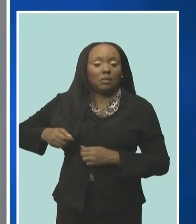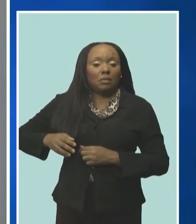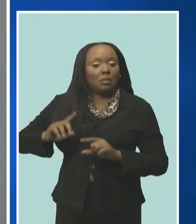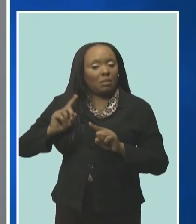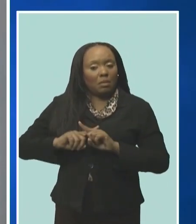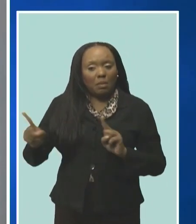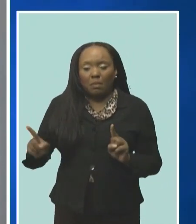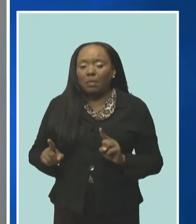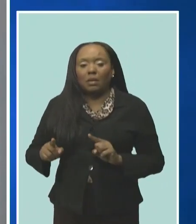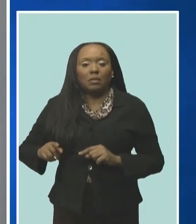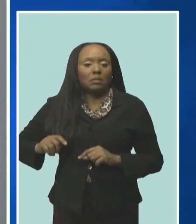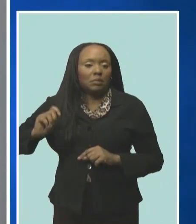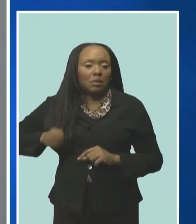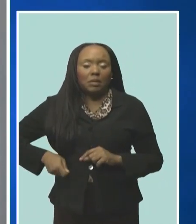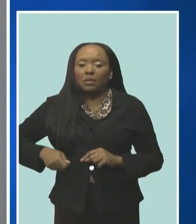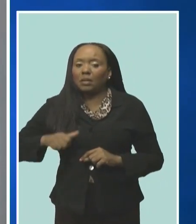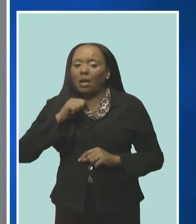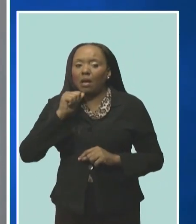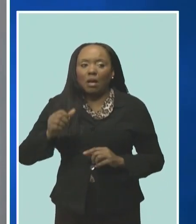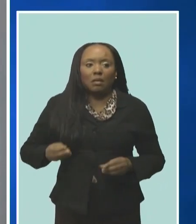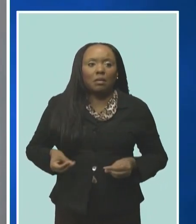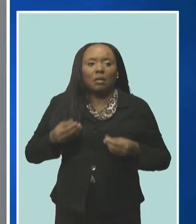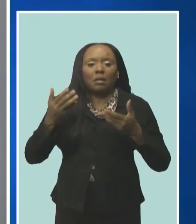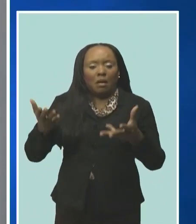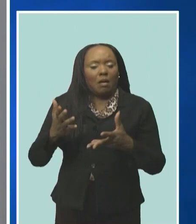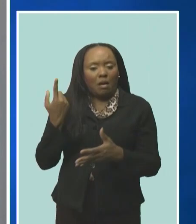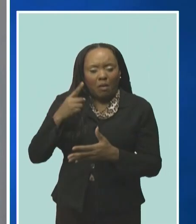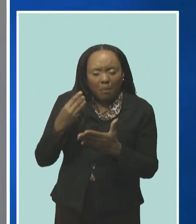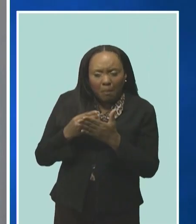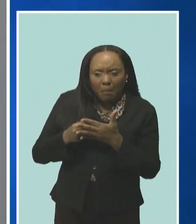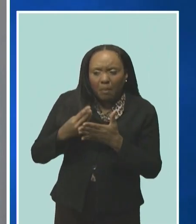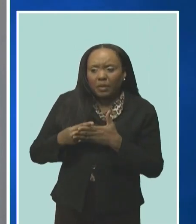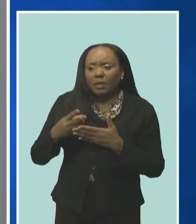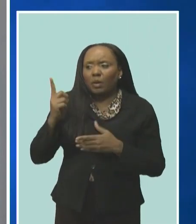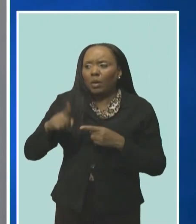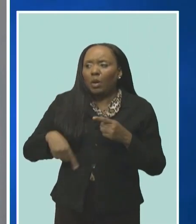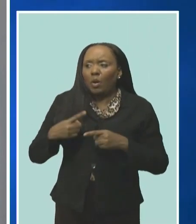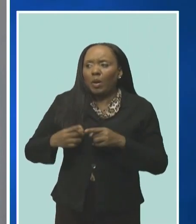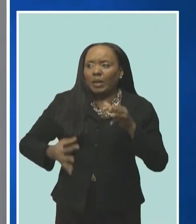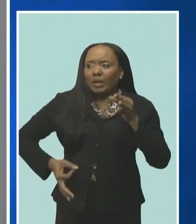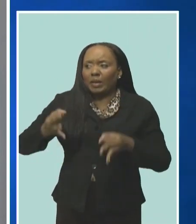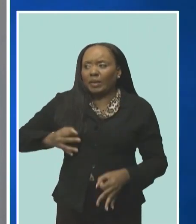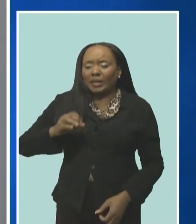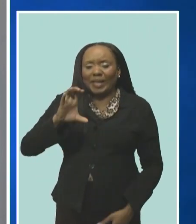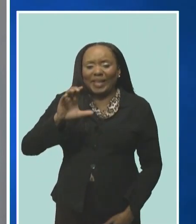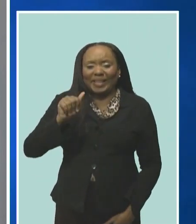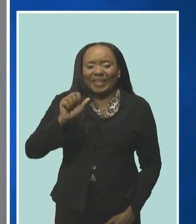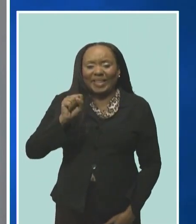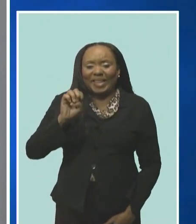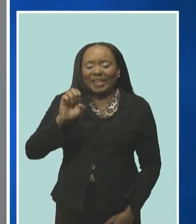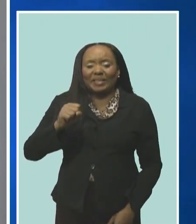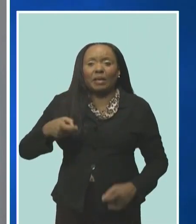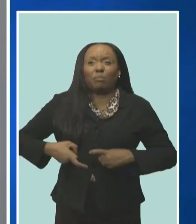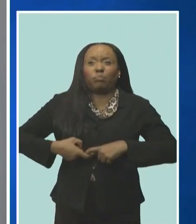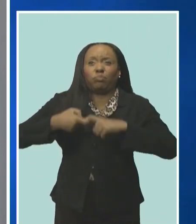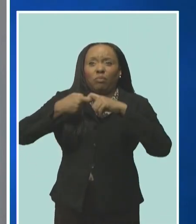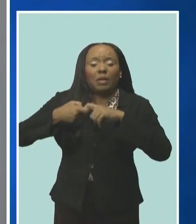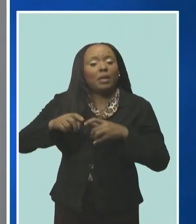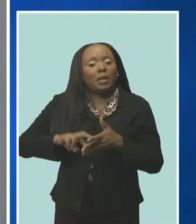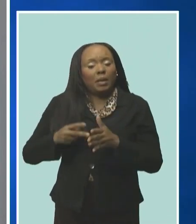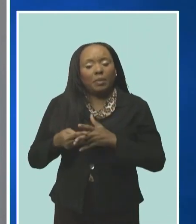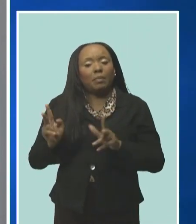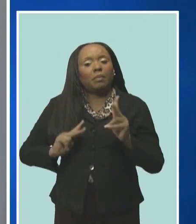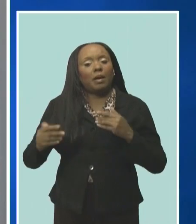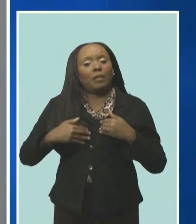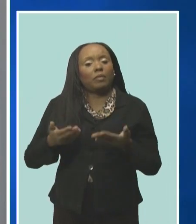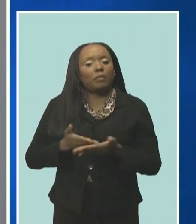awarding damages to accused persons whose trials have been delayed for so long that those persons' rights to a fair